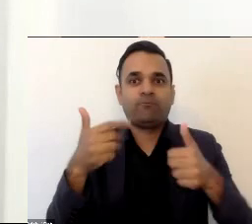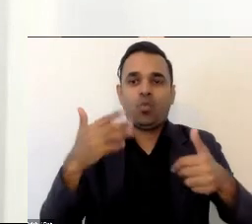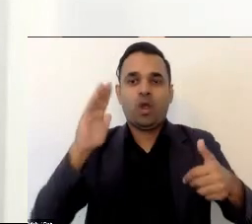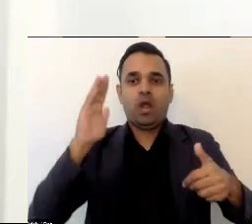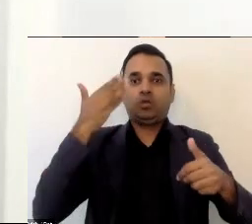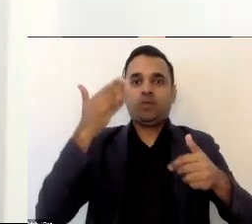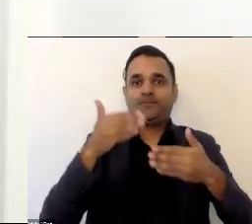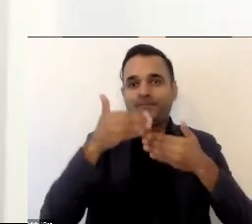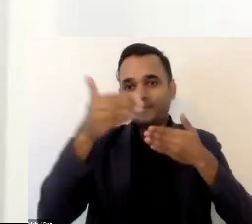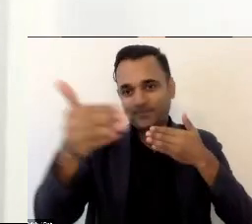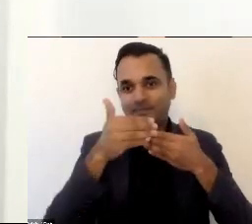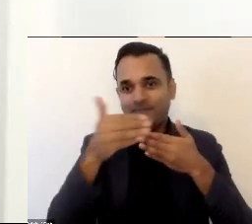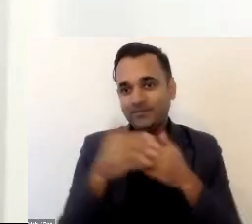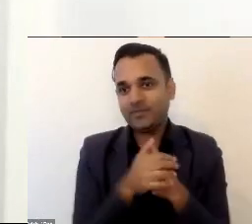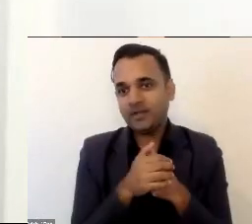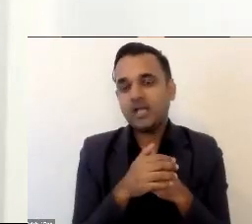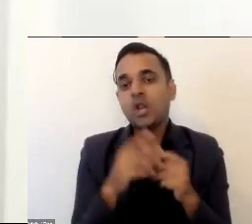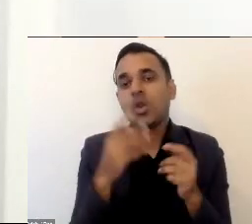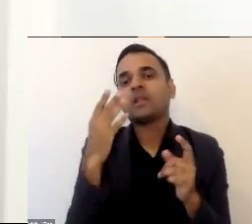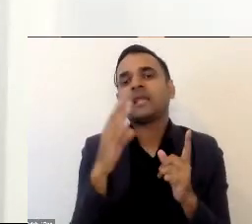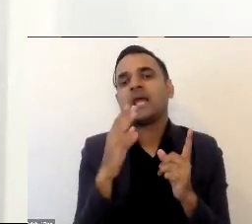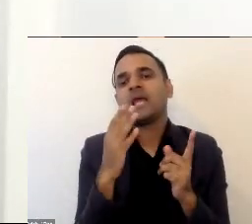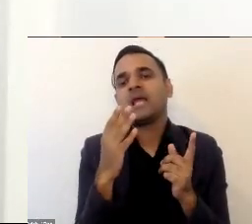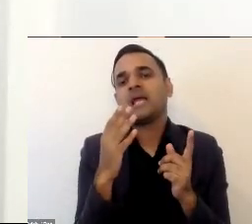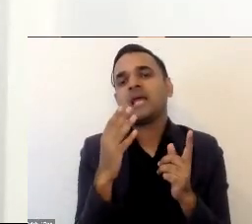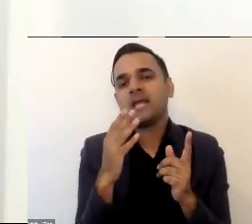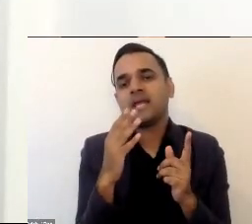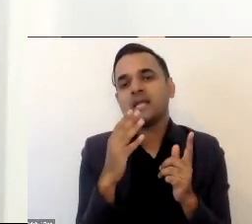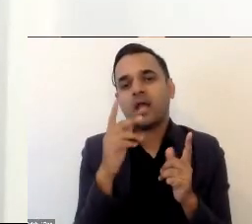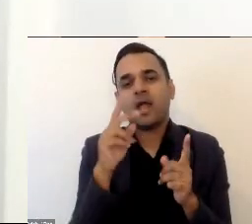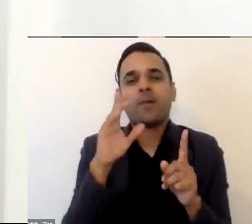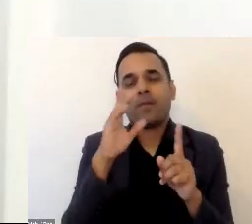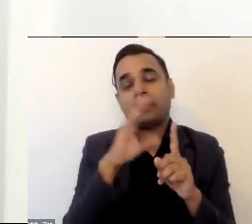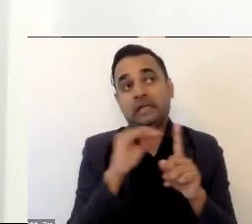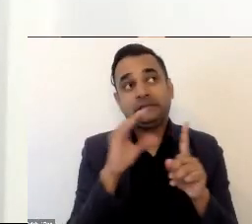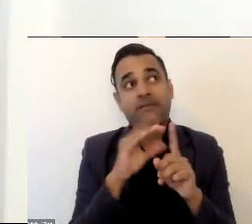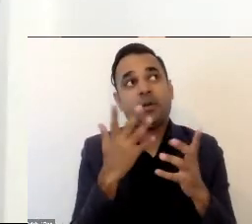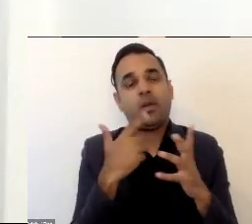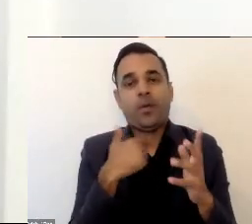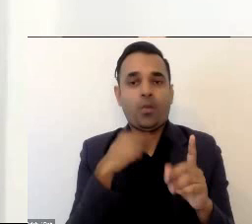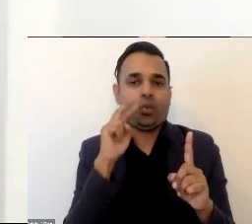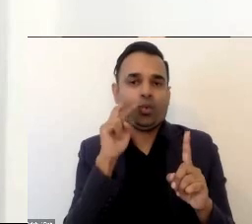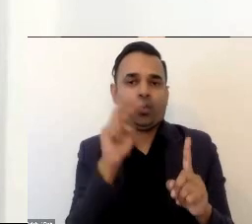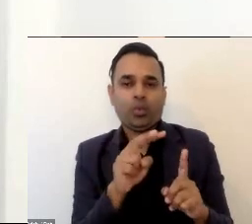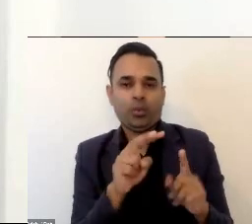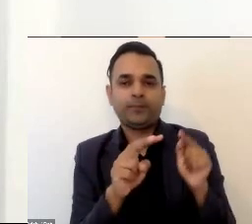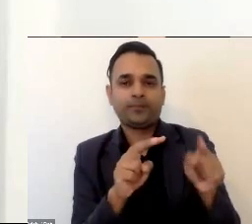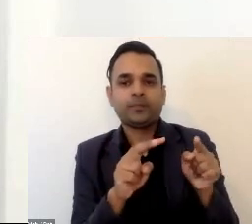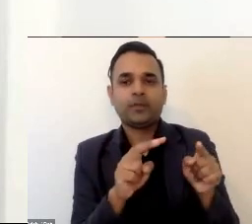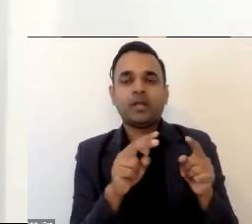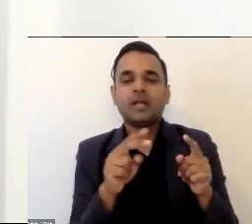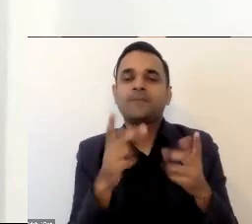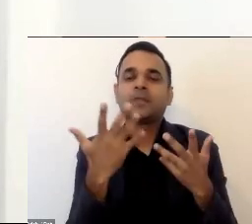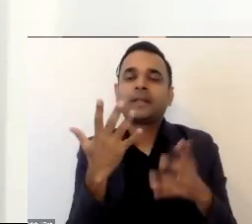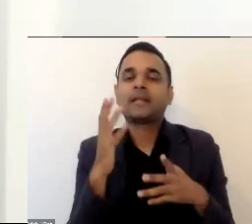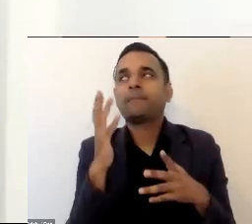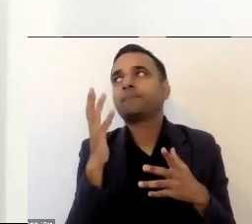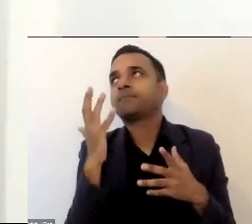know that when businesses are thinking about offering products to potential